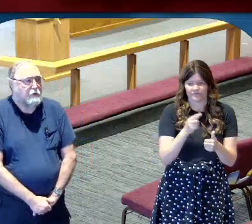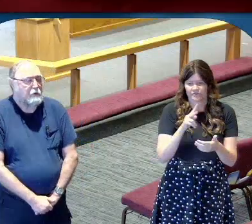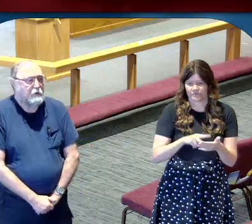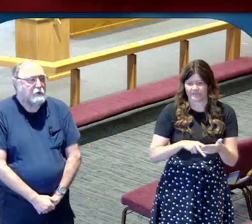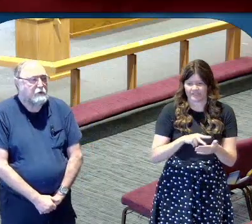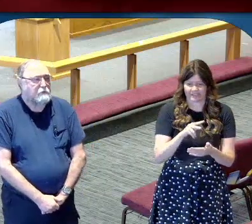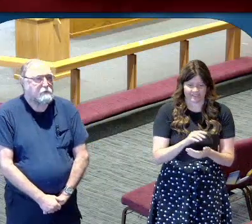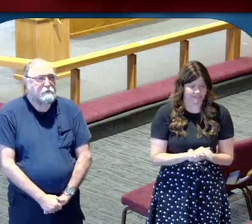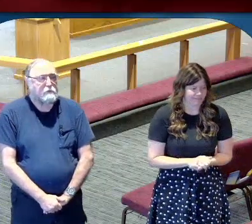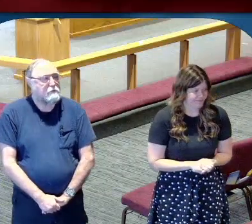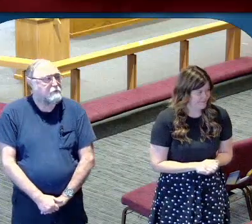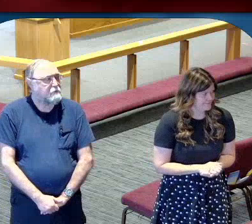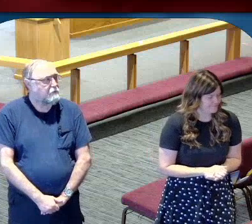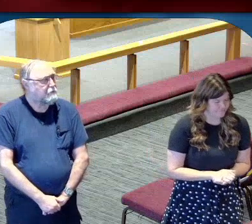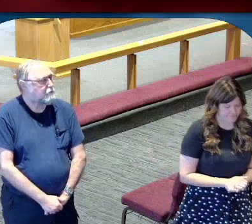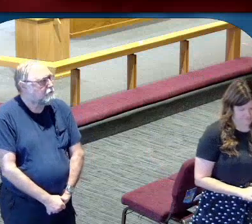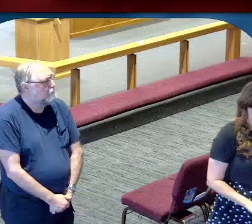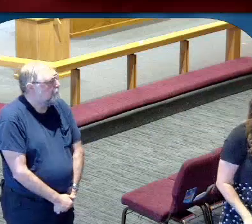reading this morning.